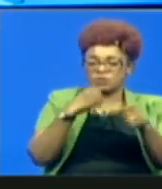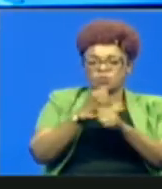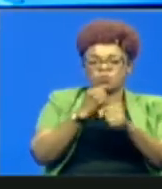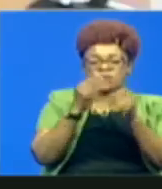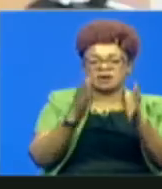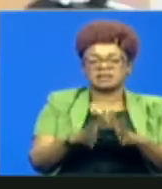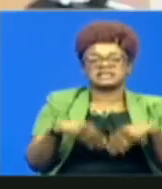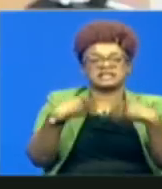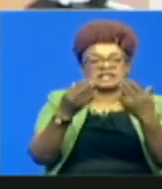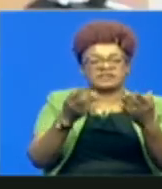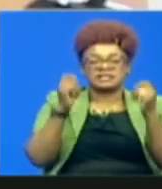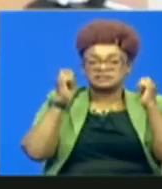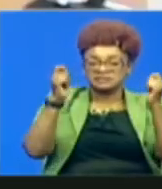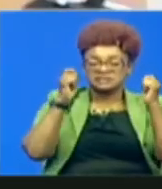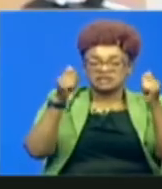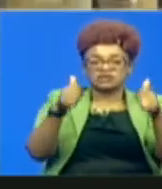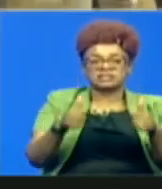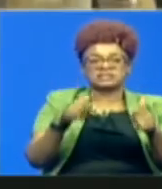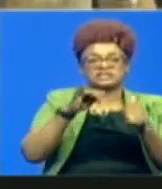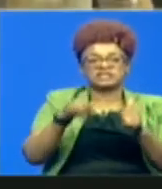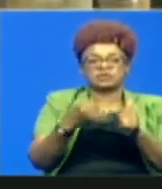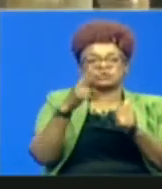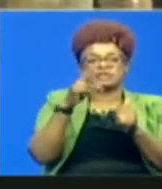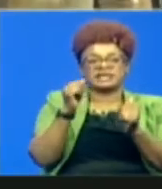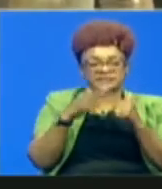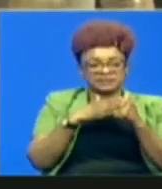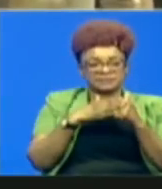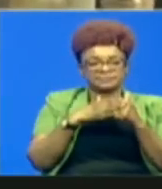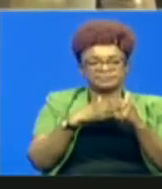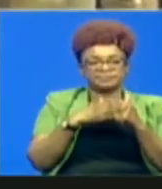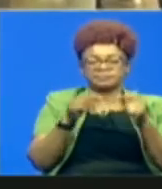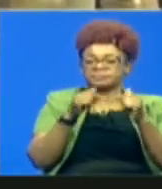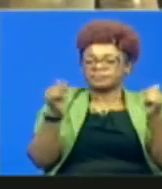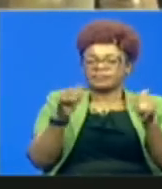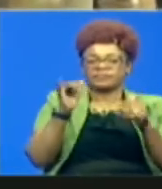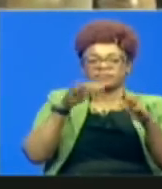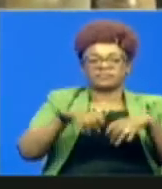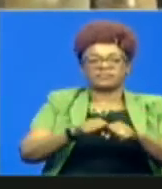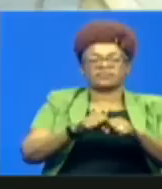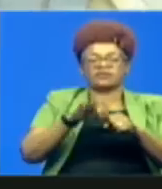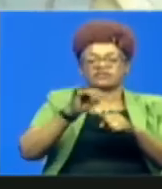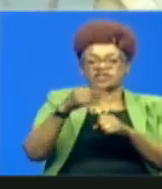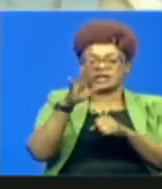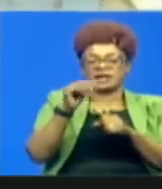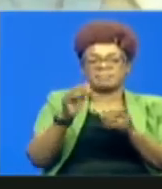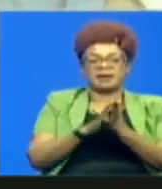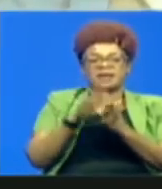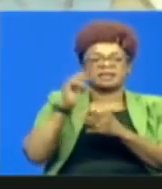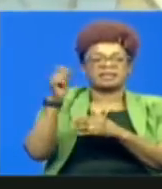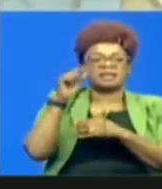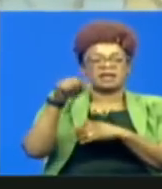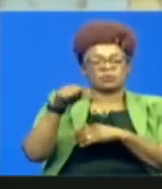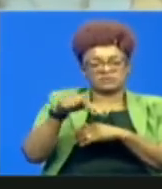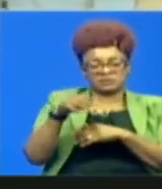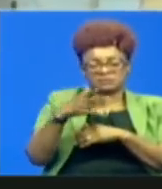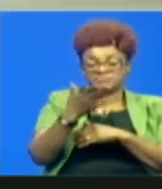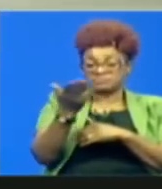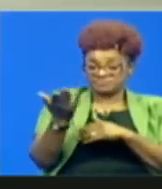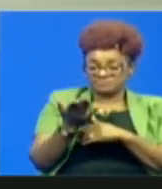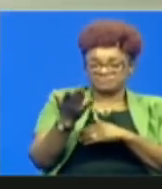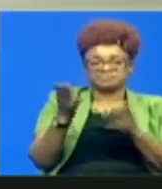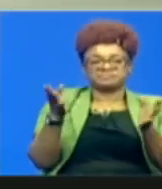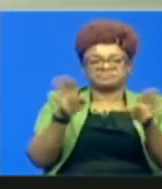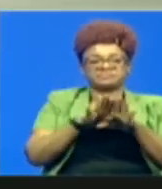strike notice on January 29, 2019, opposing the planned takeover of JKIA by Kenya Airways. The strike notice elapses